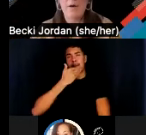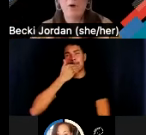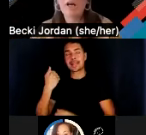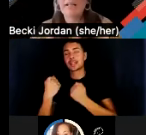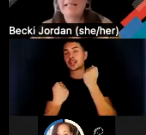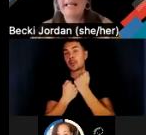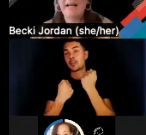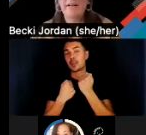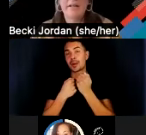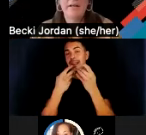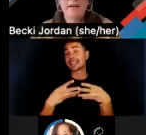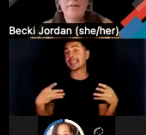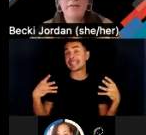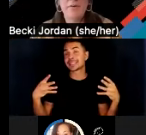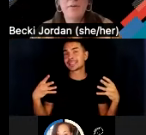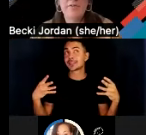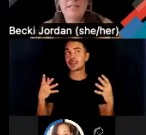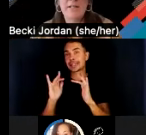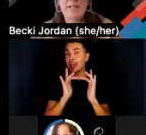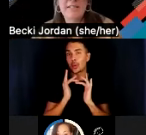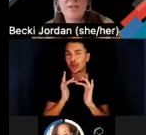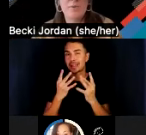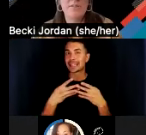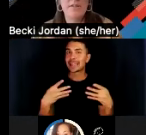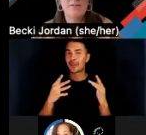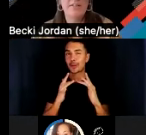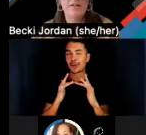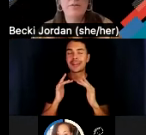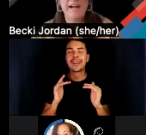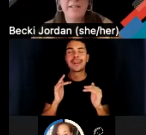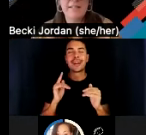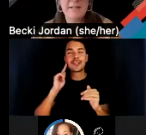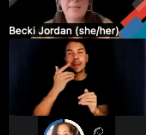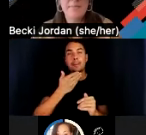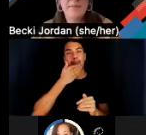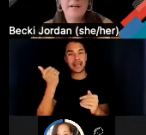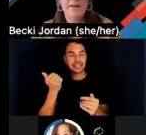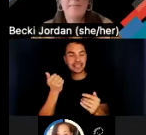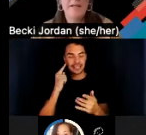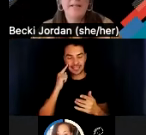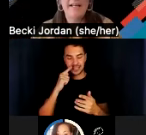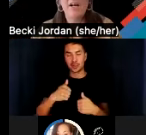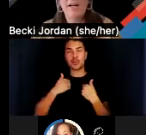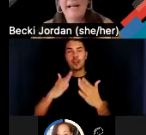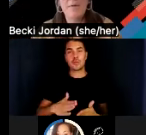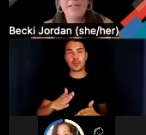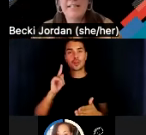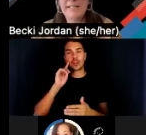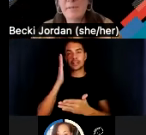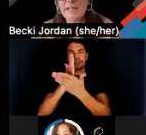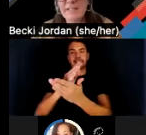or network that they can for folks who have experienced sexual assault or sexual violence. They are